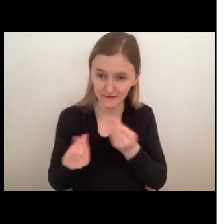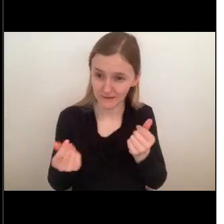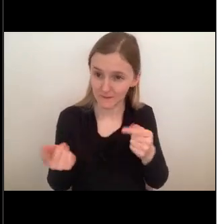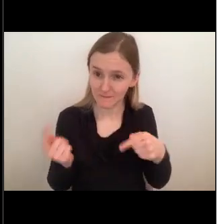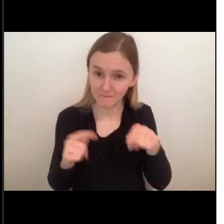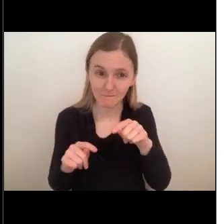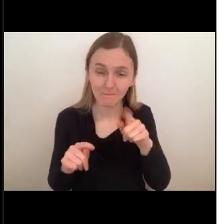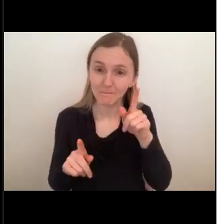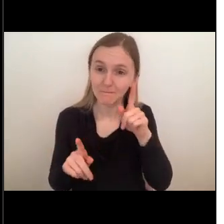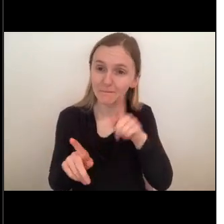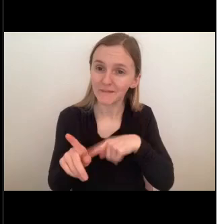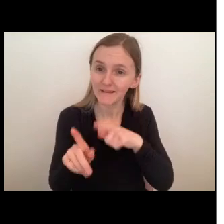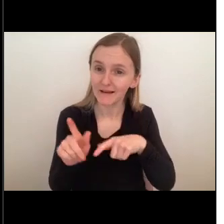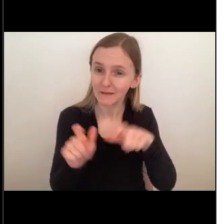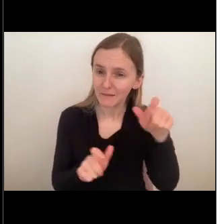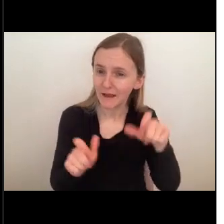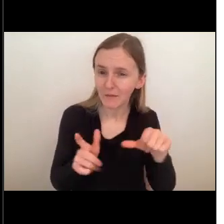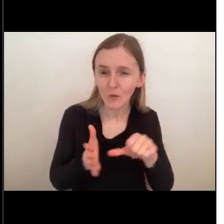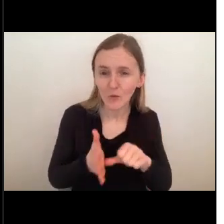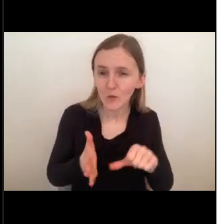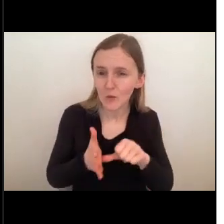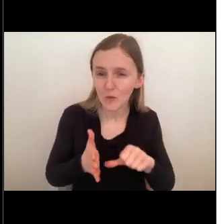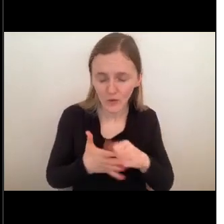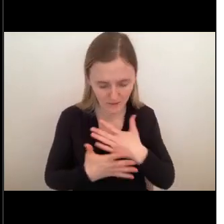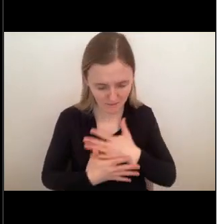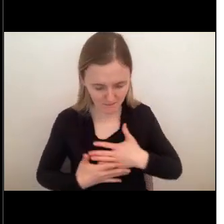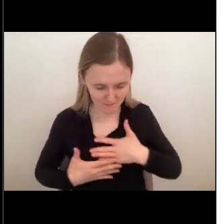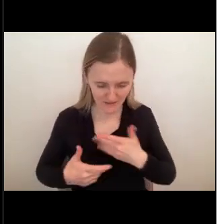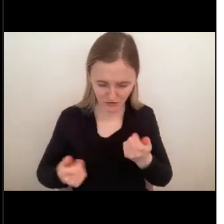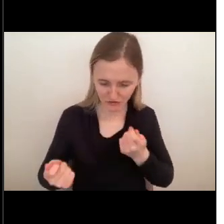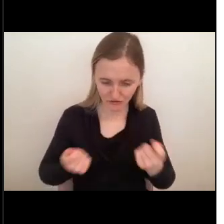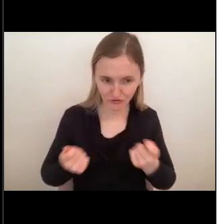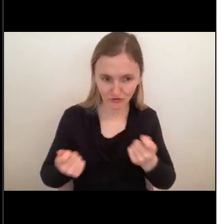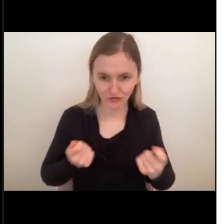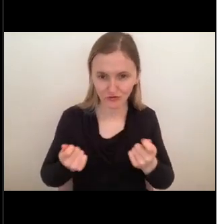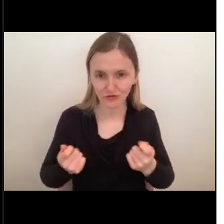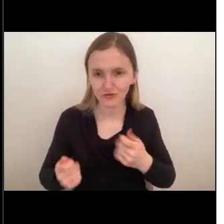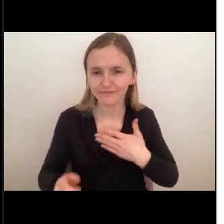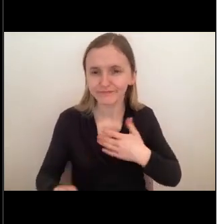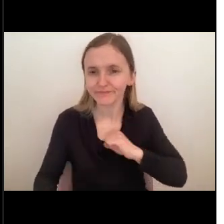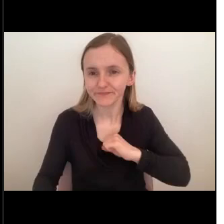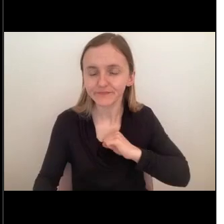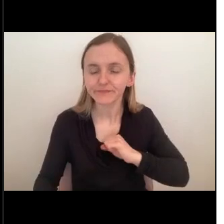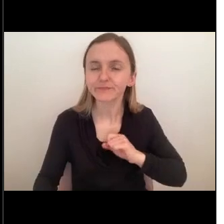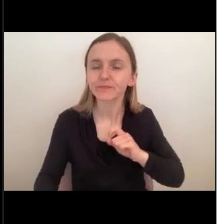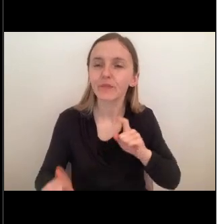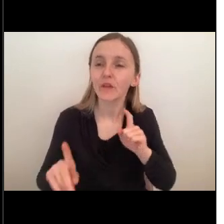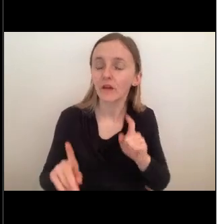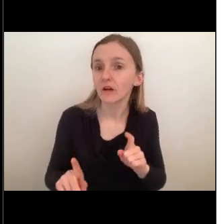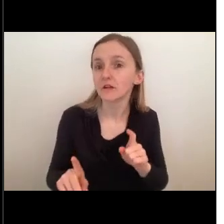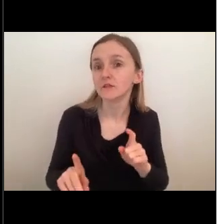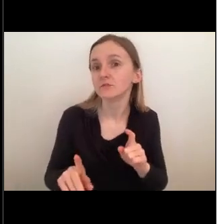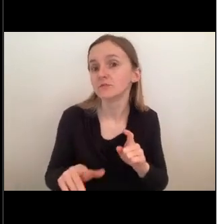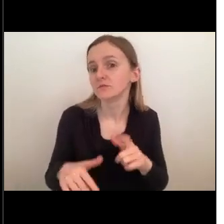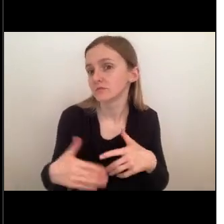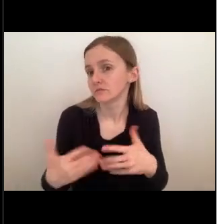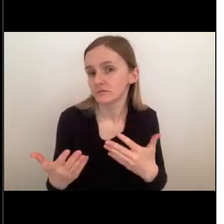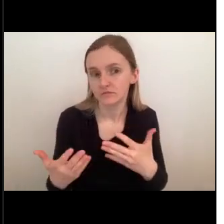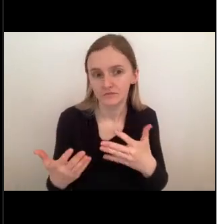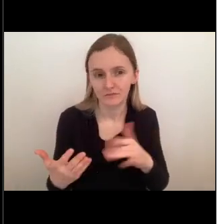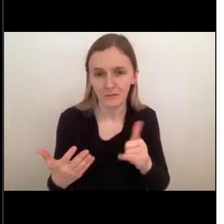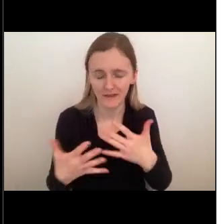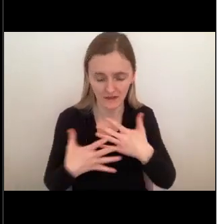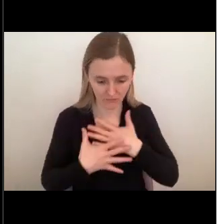have difficulties with managing their emotions. Excuse me. They might have difficulties with controlling their